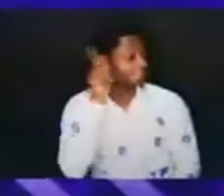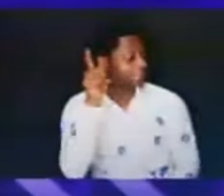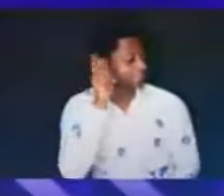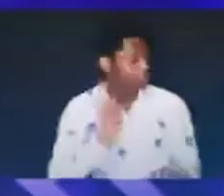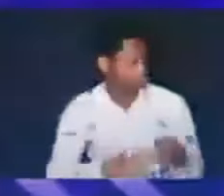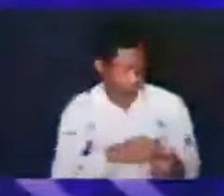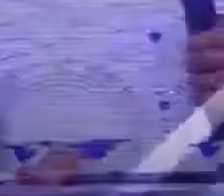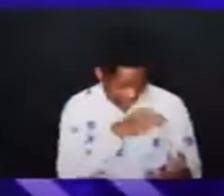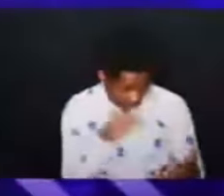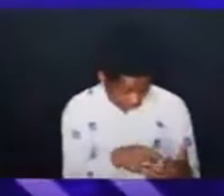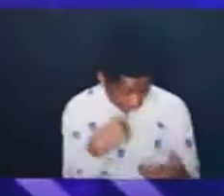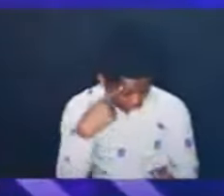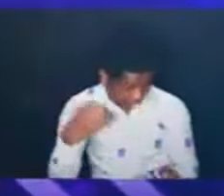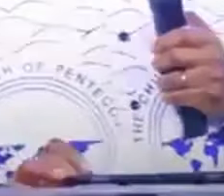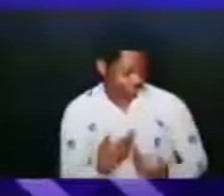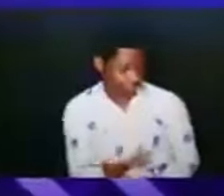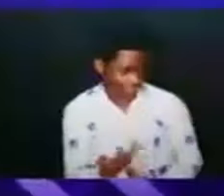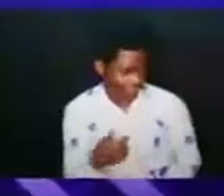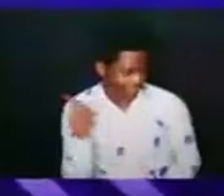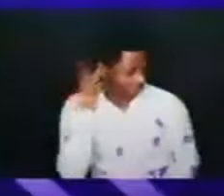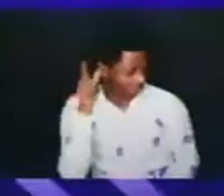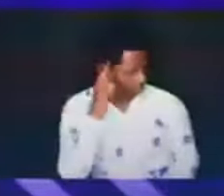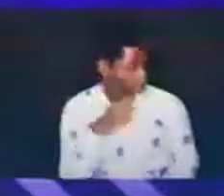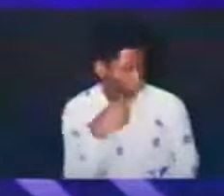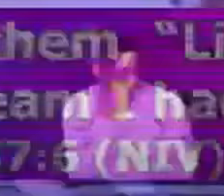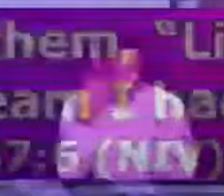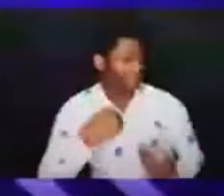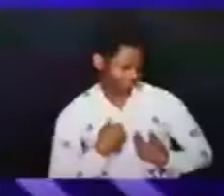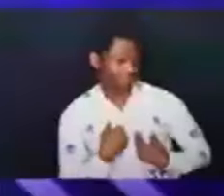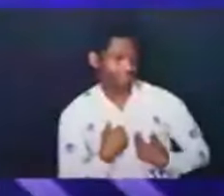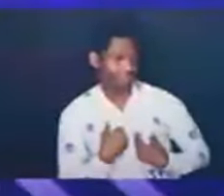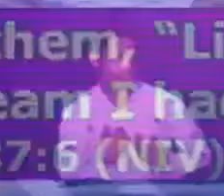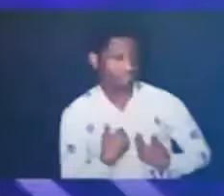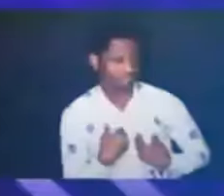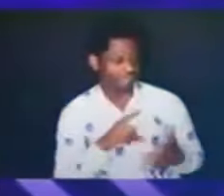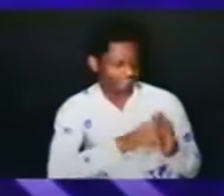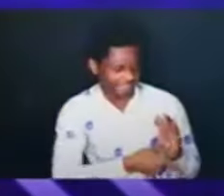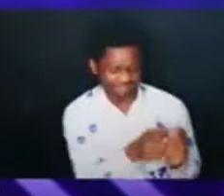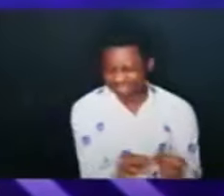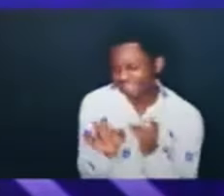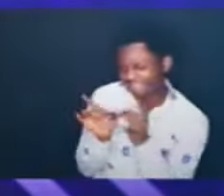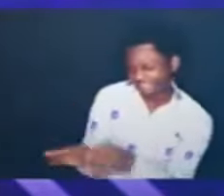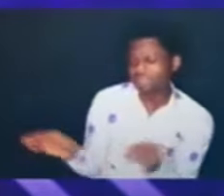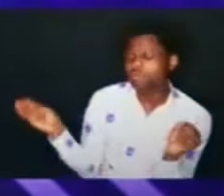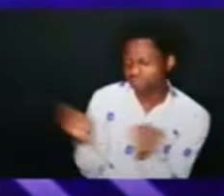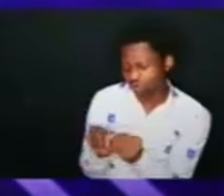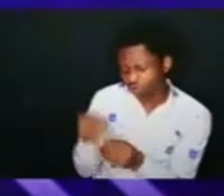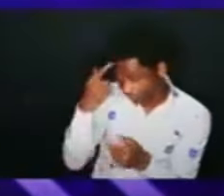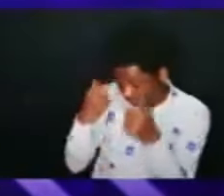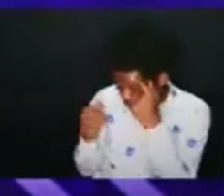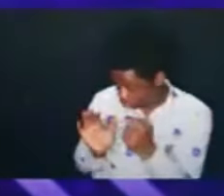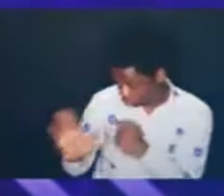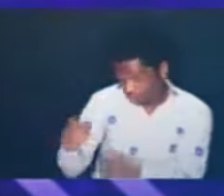I had. Isiano say, now catch the one say, muntie daya masui. And they hated him all the more because